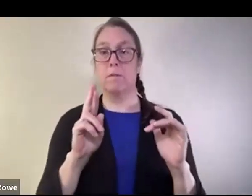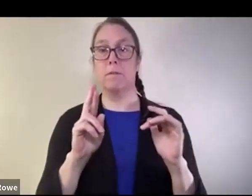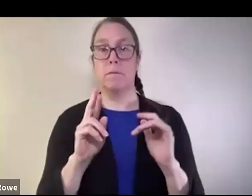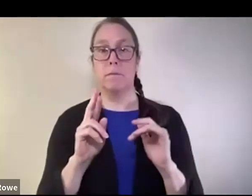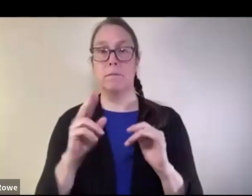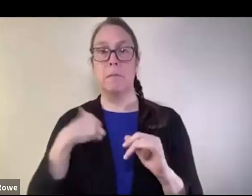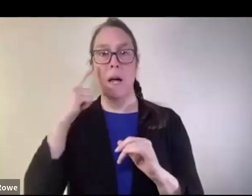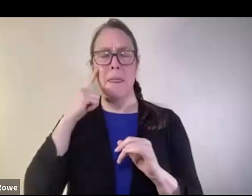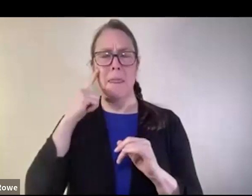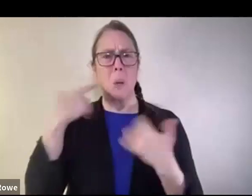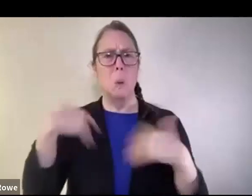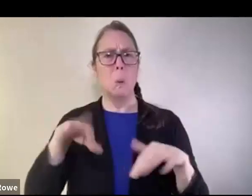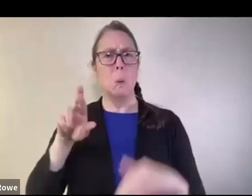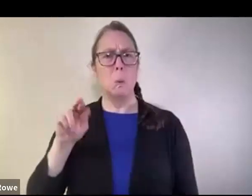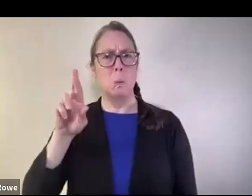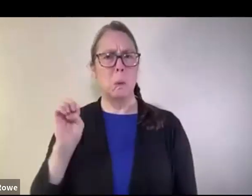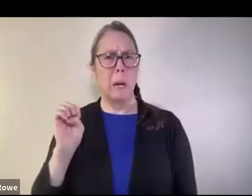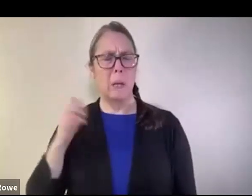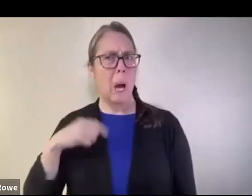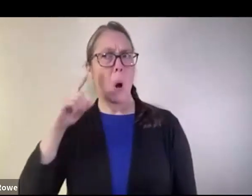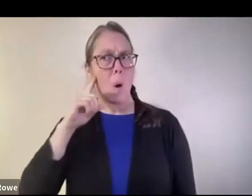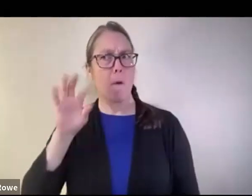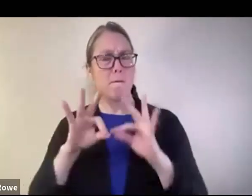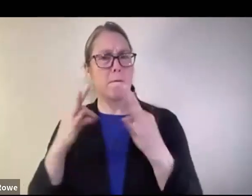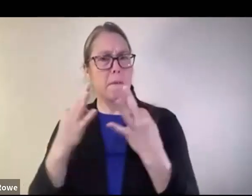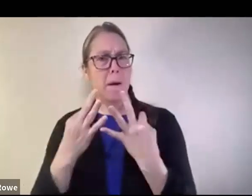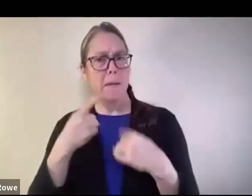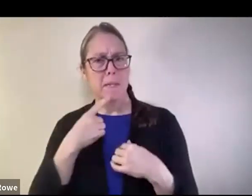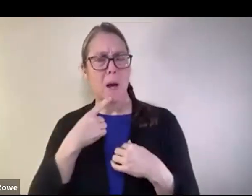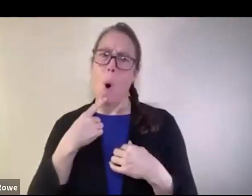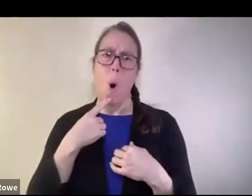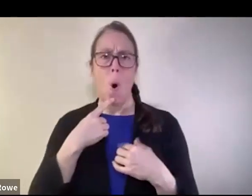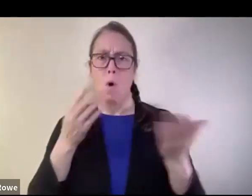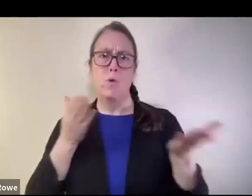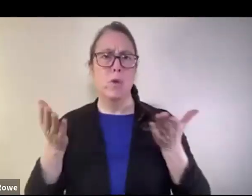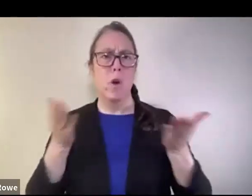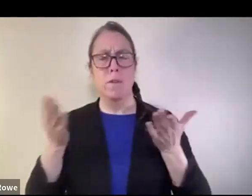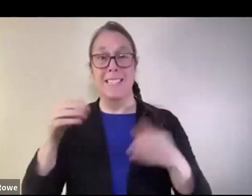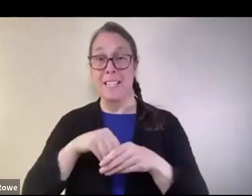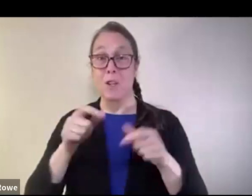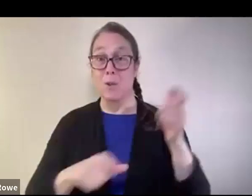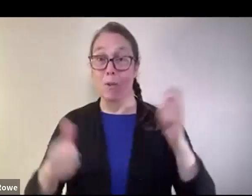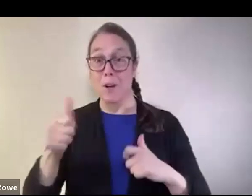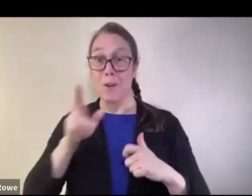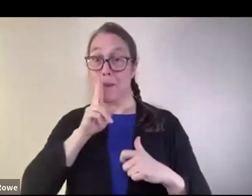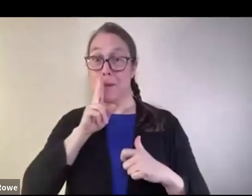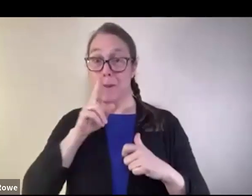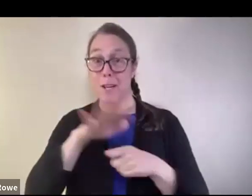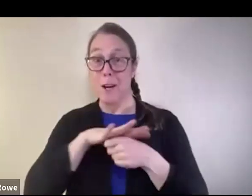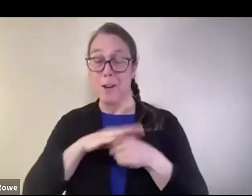I think very rarely have I heard a family say that the services in the greater Houston area were